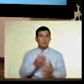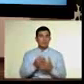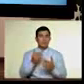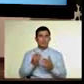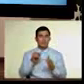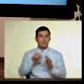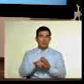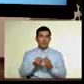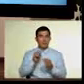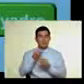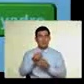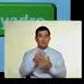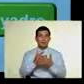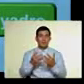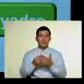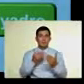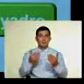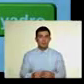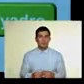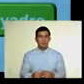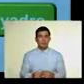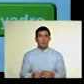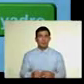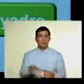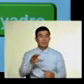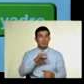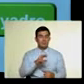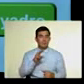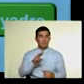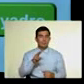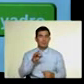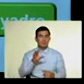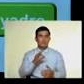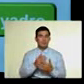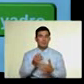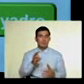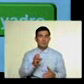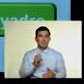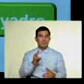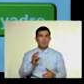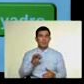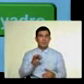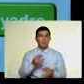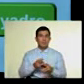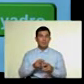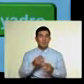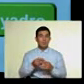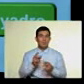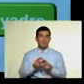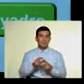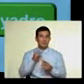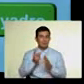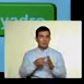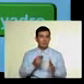yadro hamda ichki yadroga bo'linadi va siz yadro va mantiya haqida ma'lumotlarga ega bo'lgan edingiz.